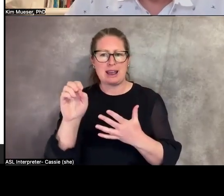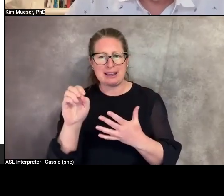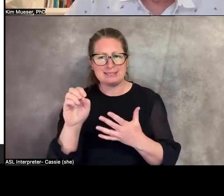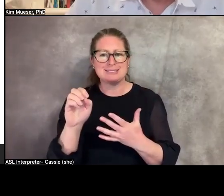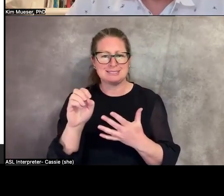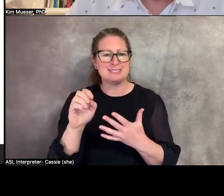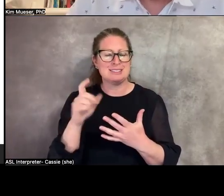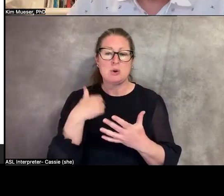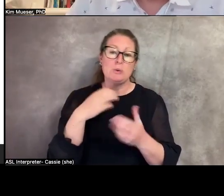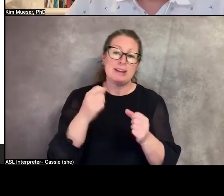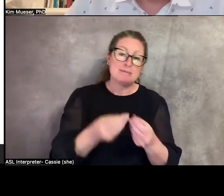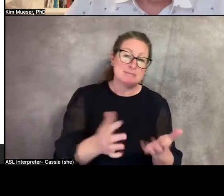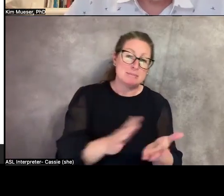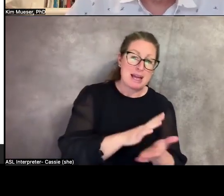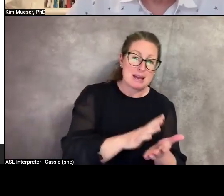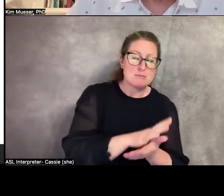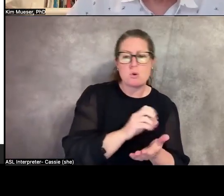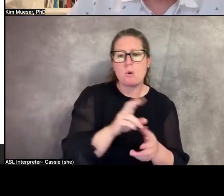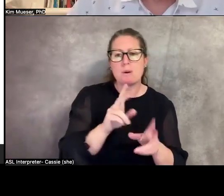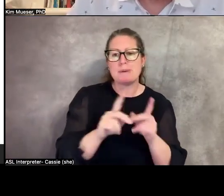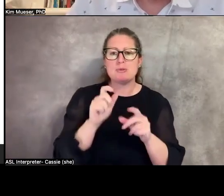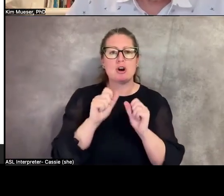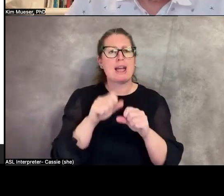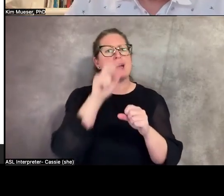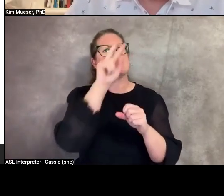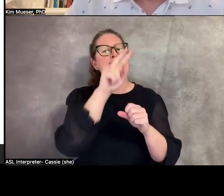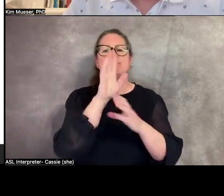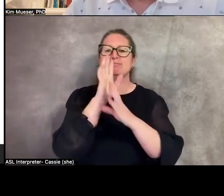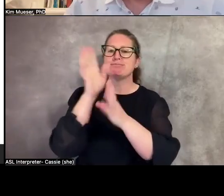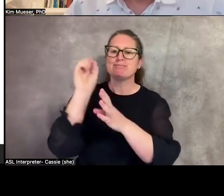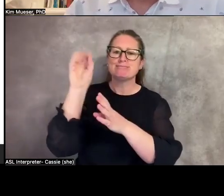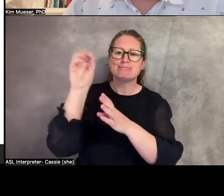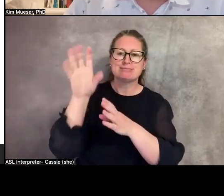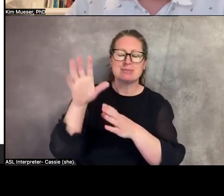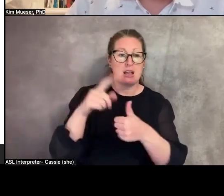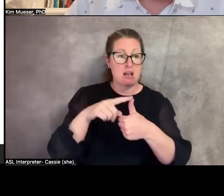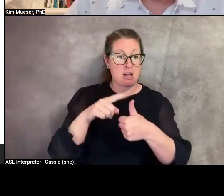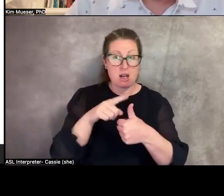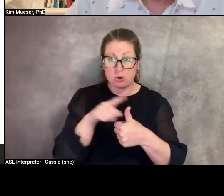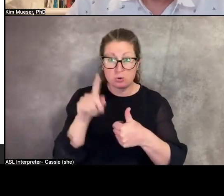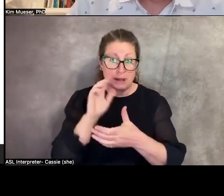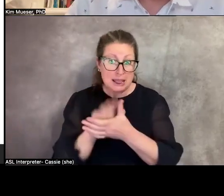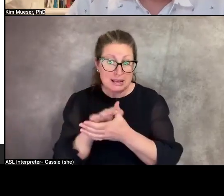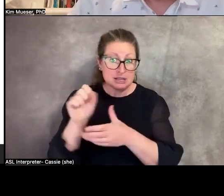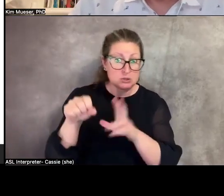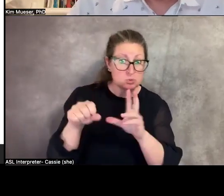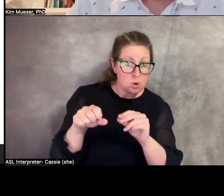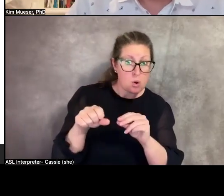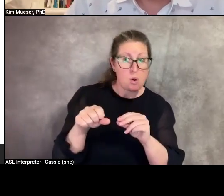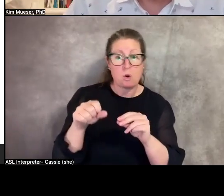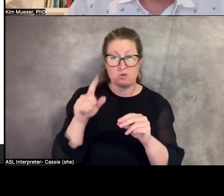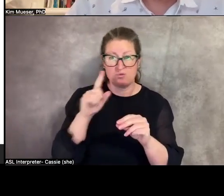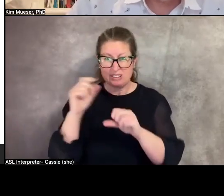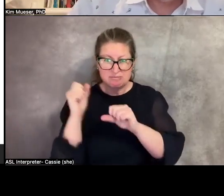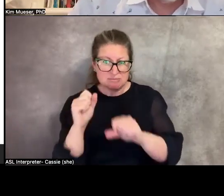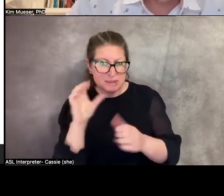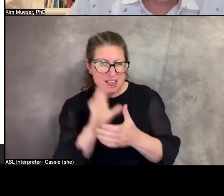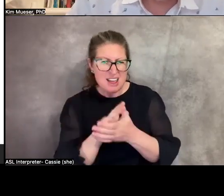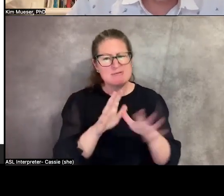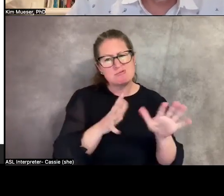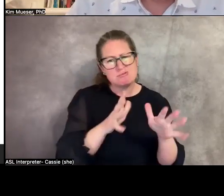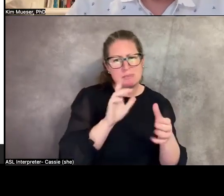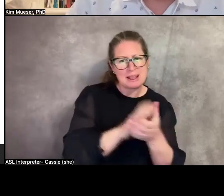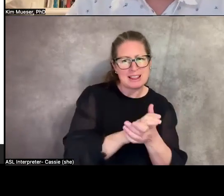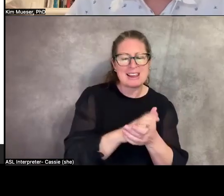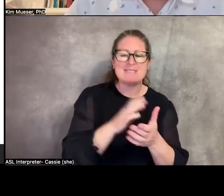a piece of paper, or people can do it verbally as well. But how many people believe these, and how much? And we use this as a way of stimulating